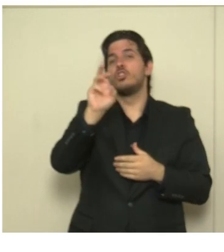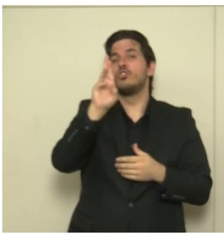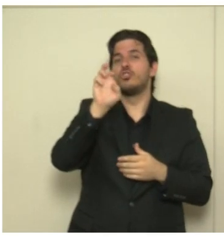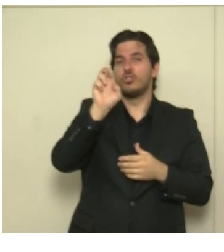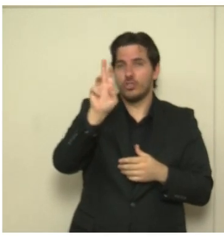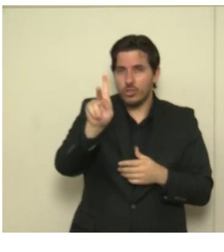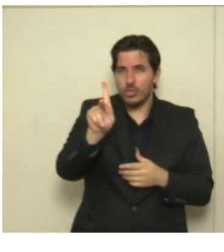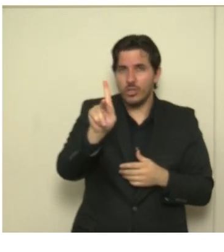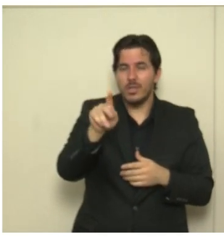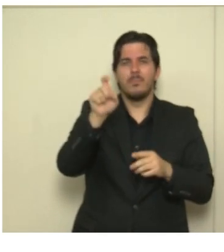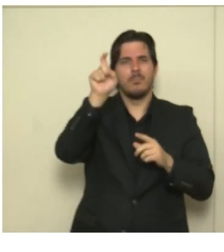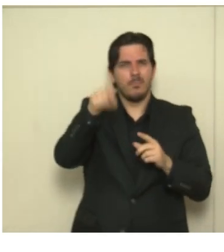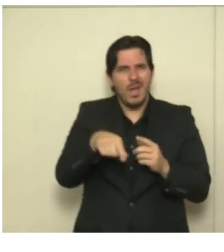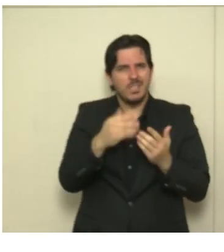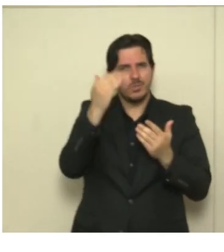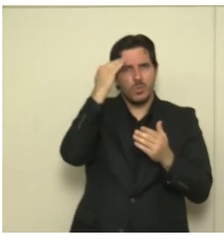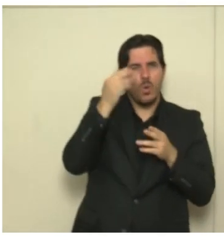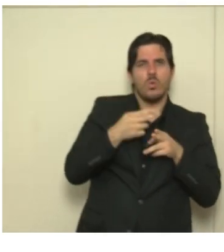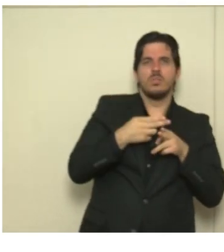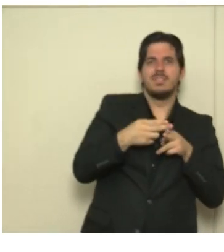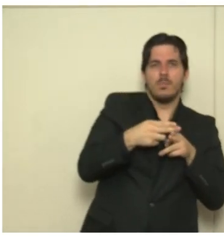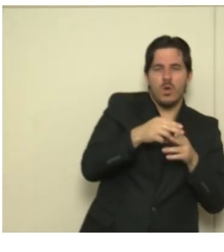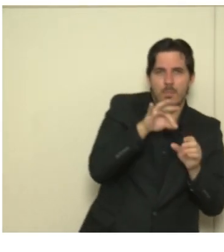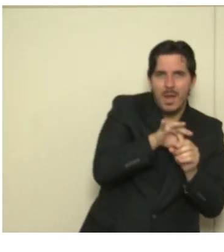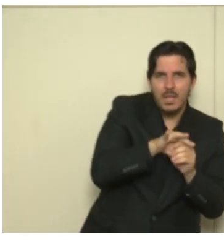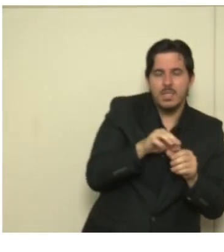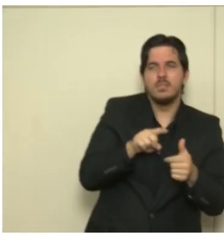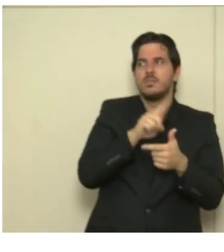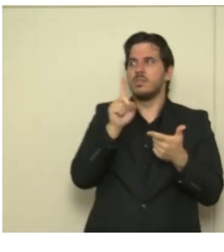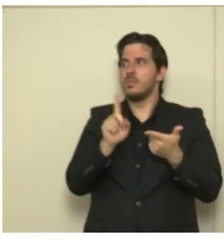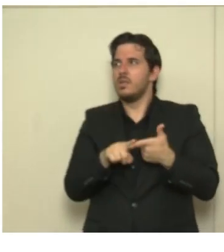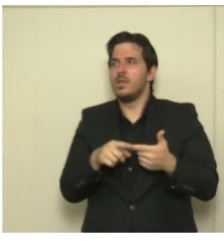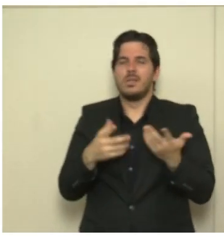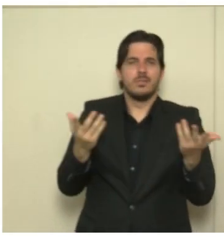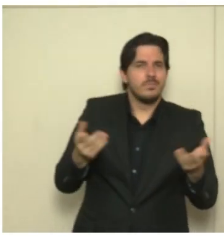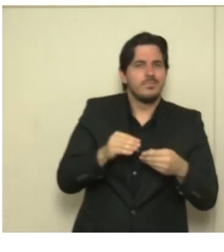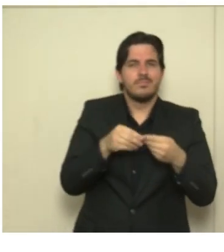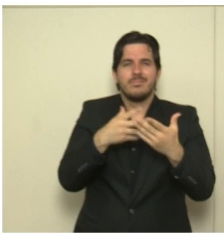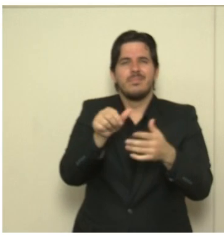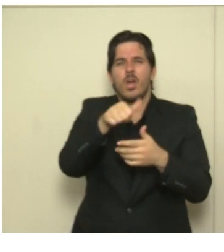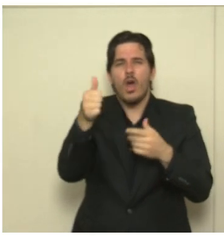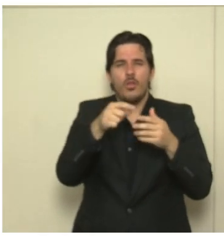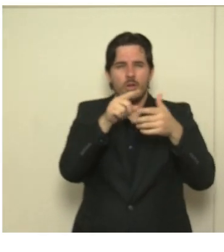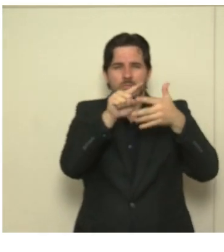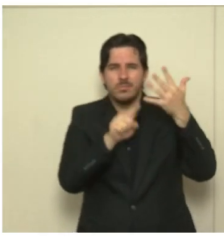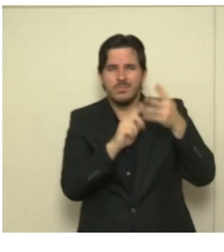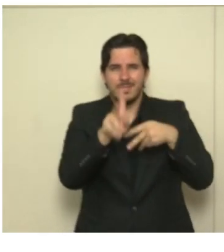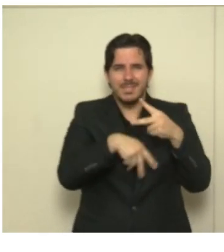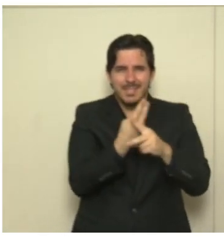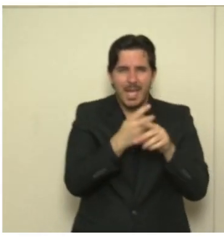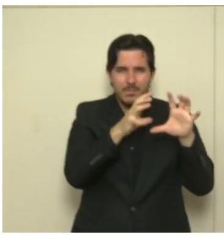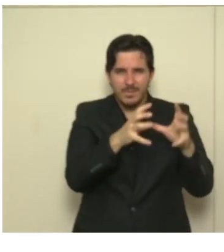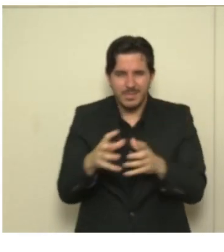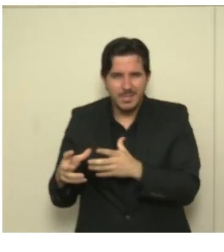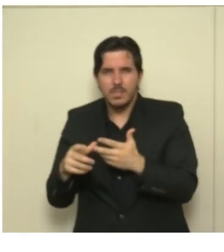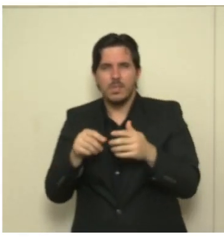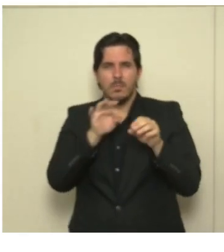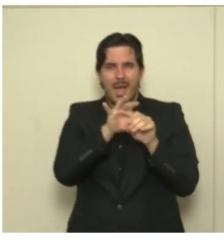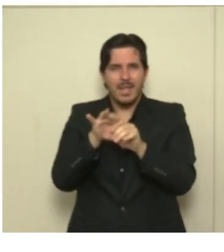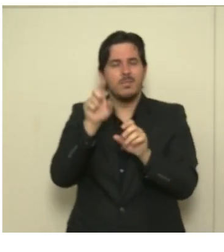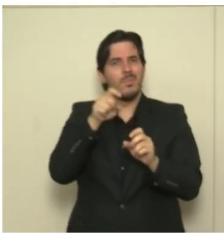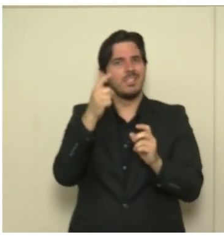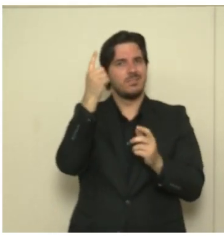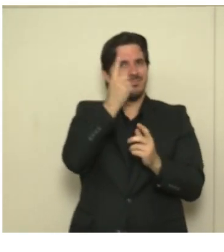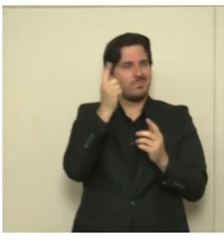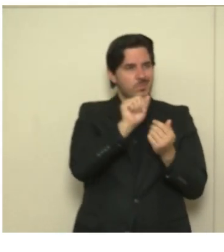ballots. And bear in mind that in many cases, there may be an automatic recount that will go into effect